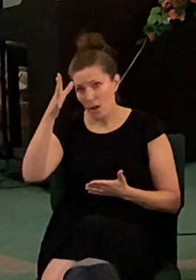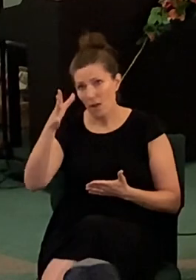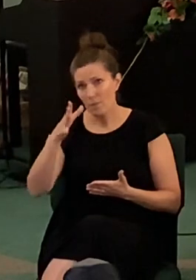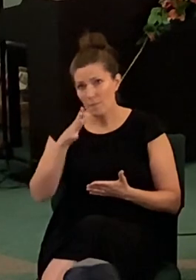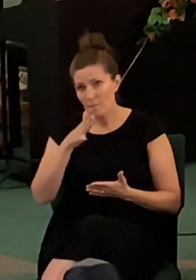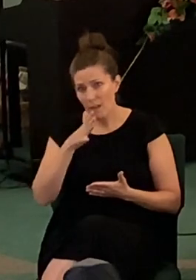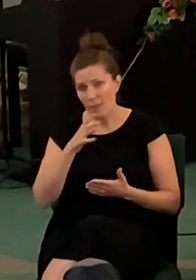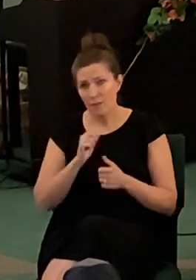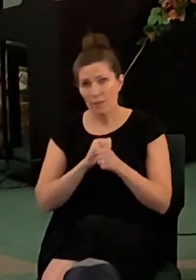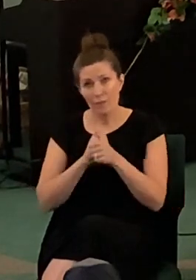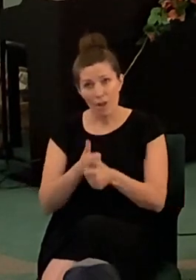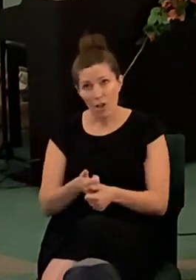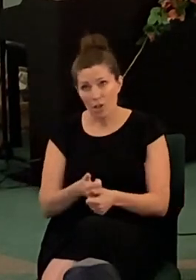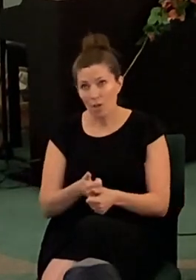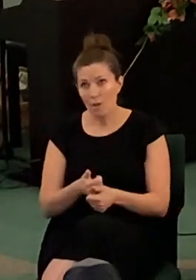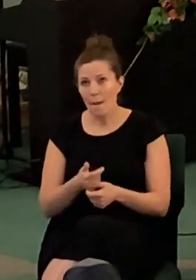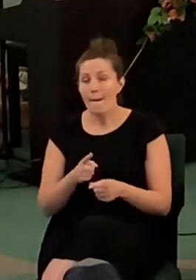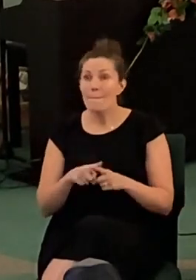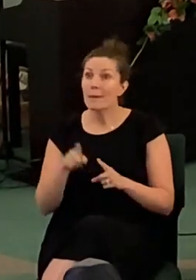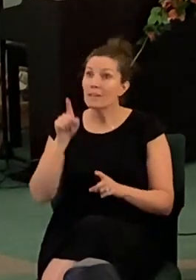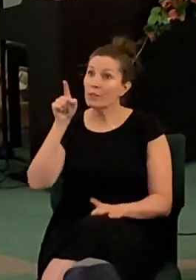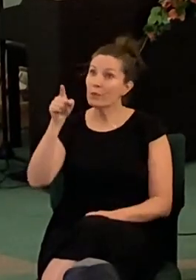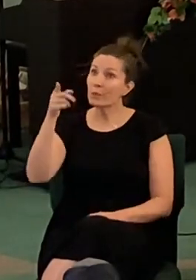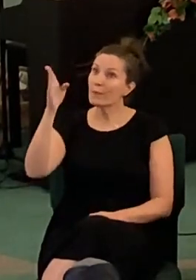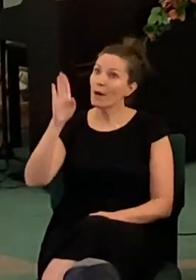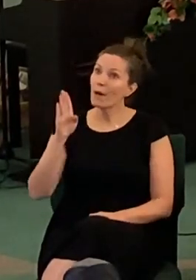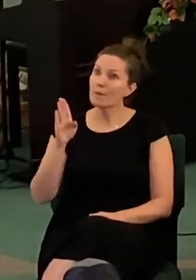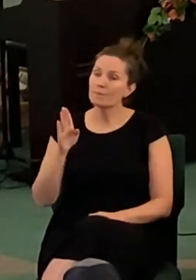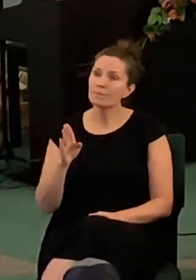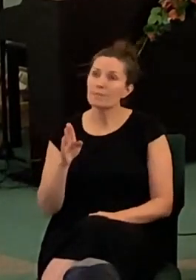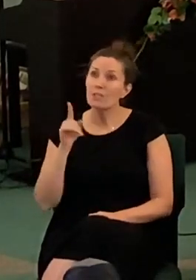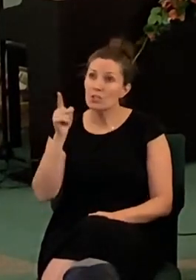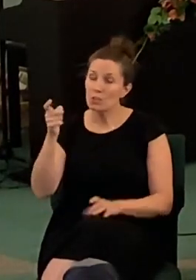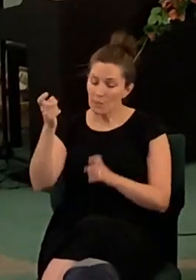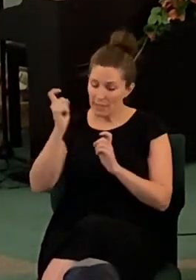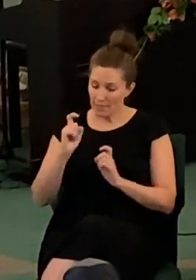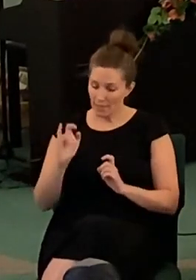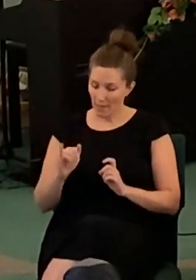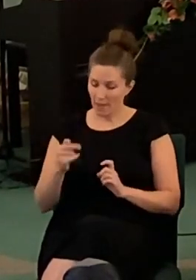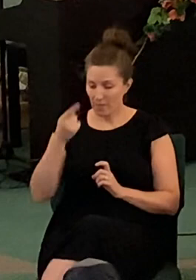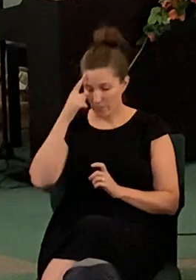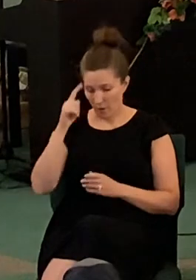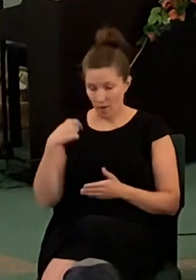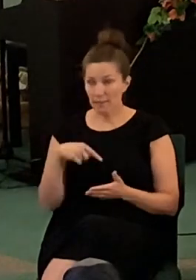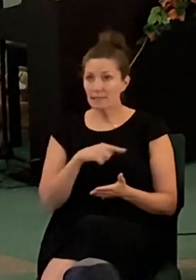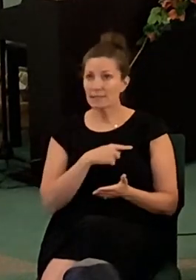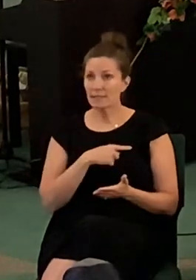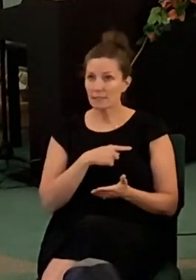emulate. But you, God, you give that for us.